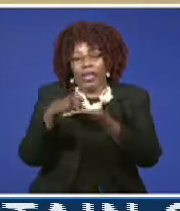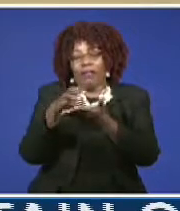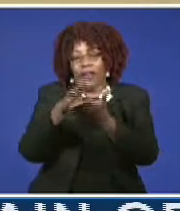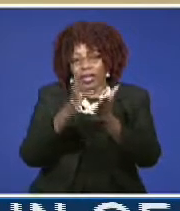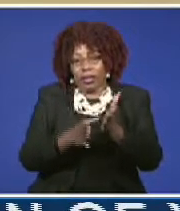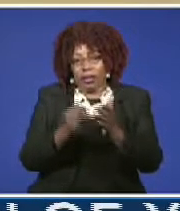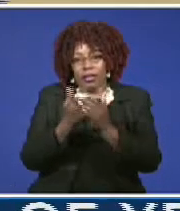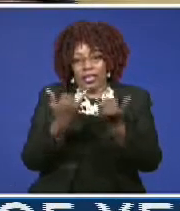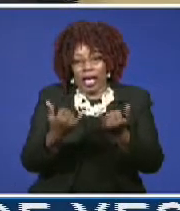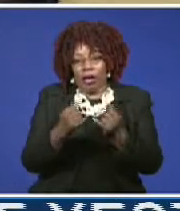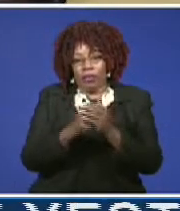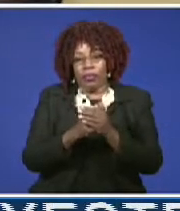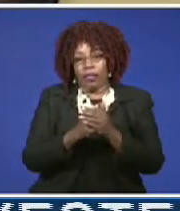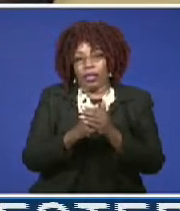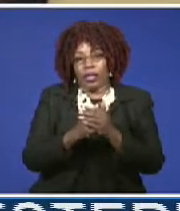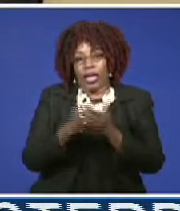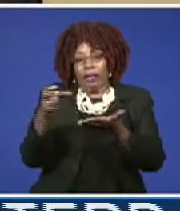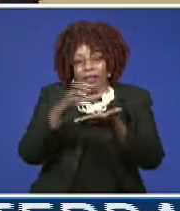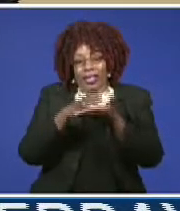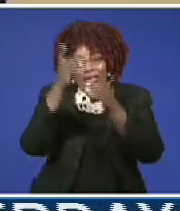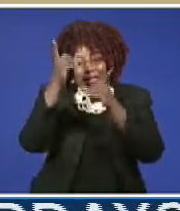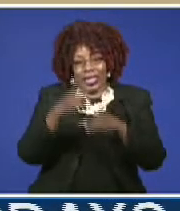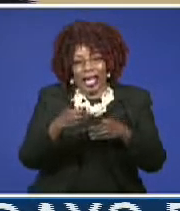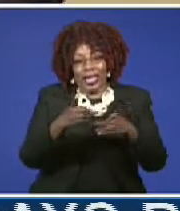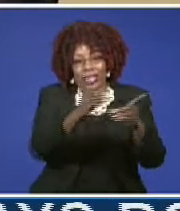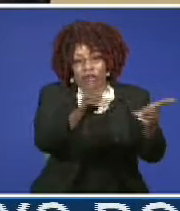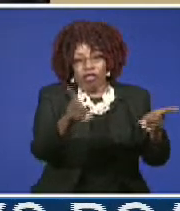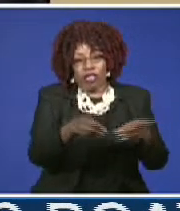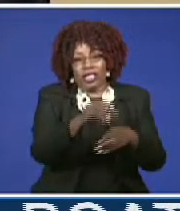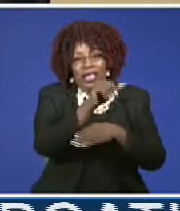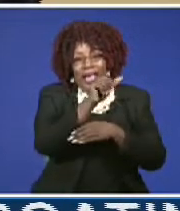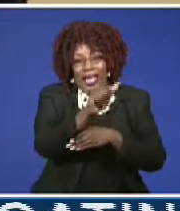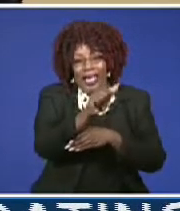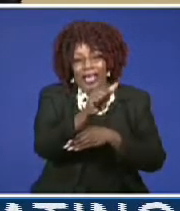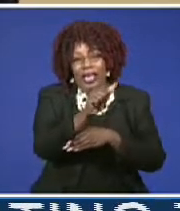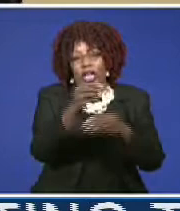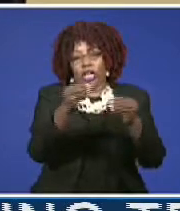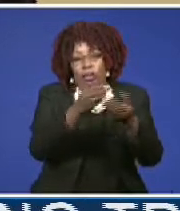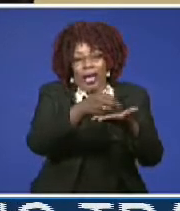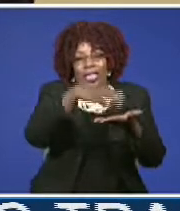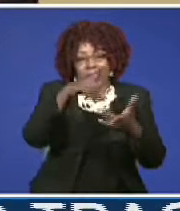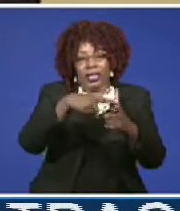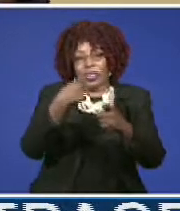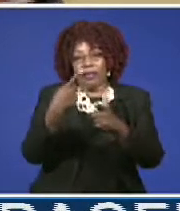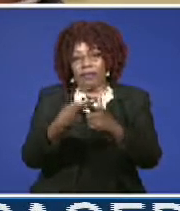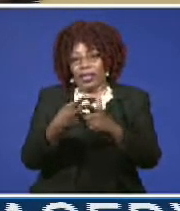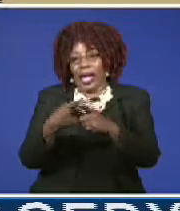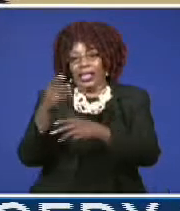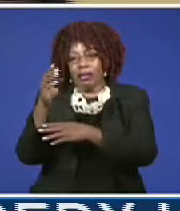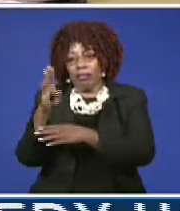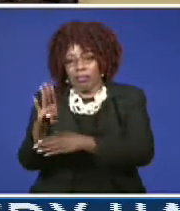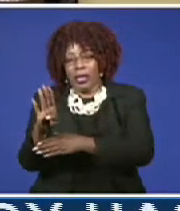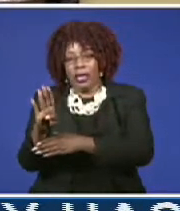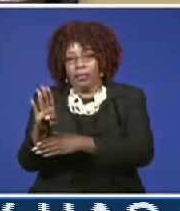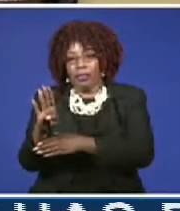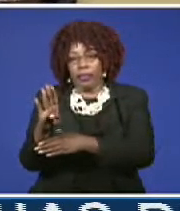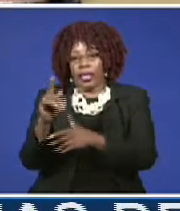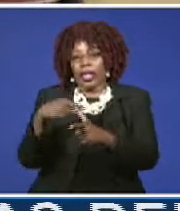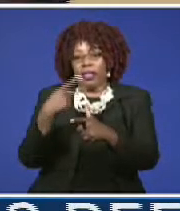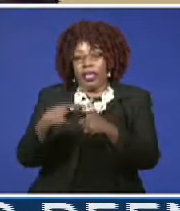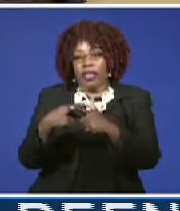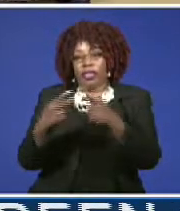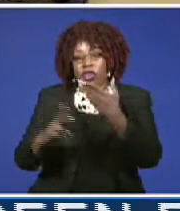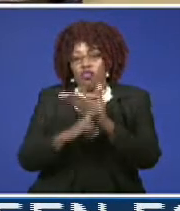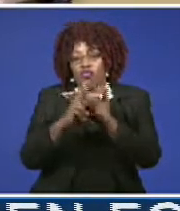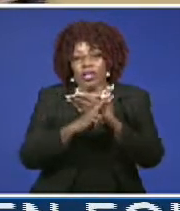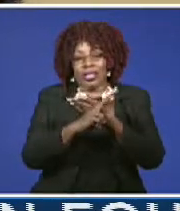that that jurisdiction A is more expensive than doing business in jurisdiction B, and the risks in jurisdiction A